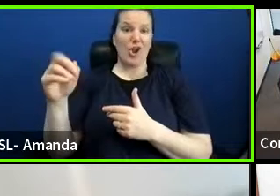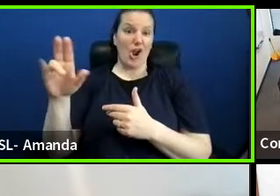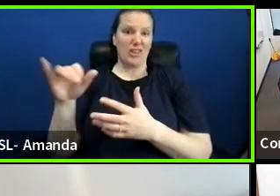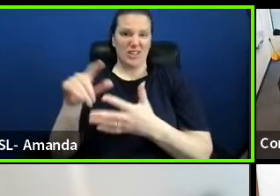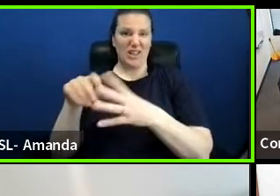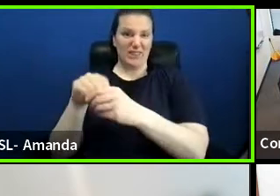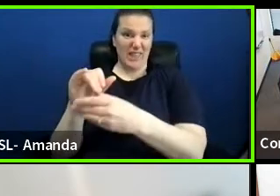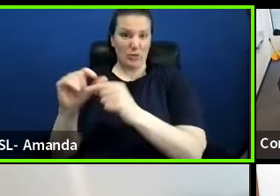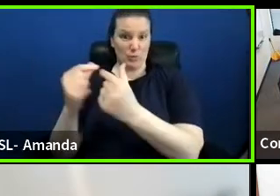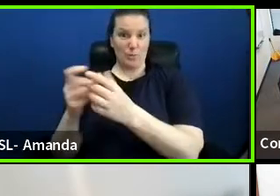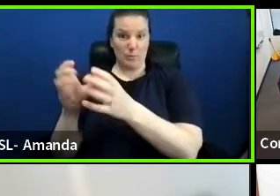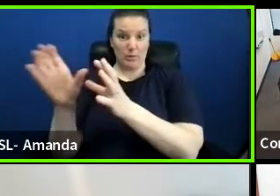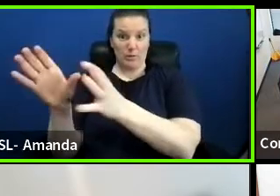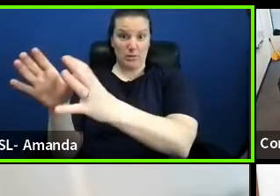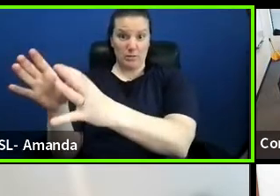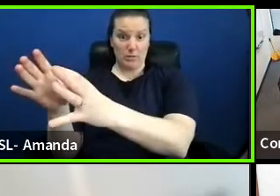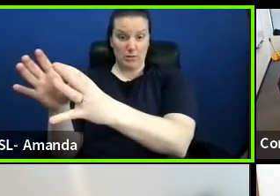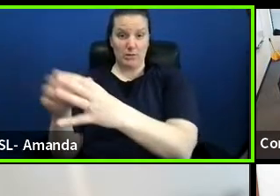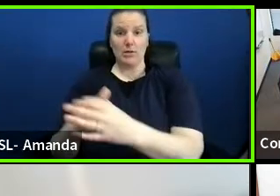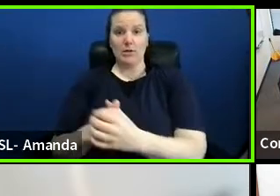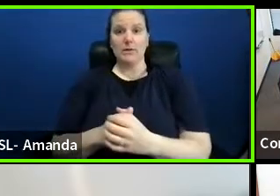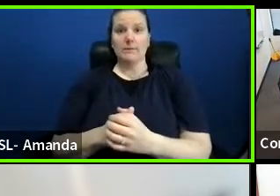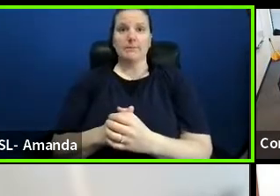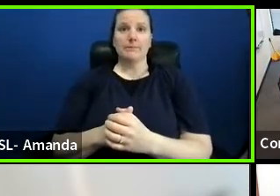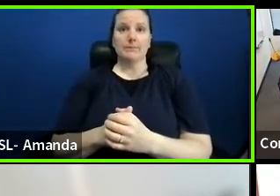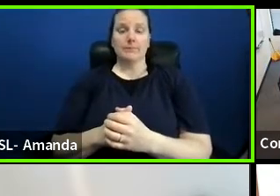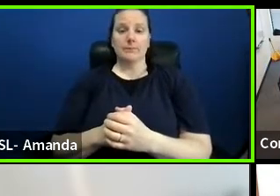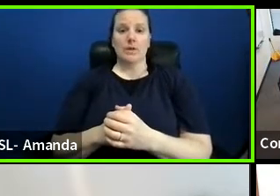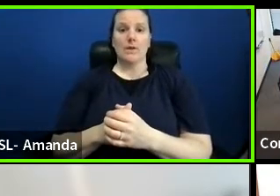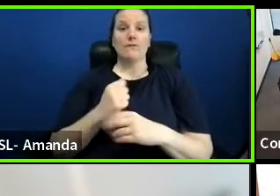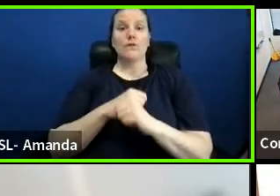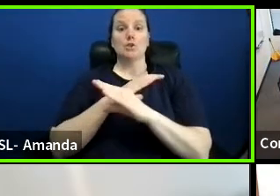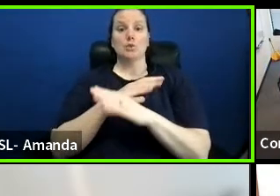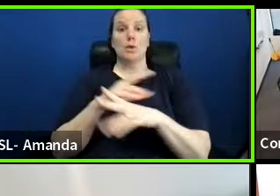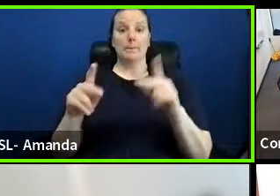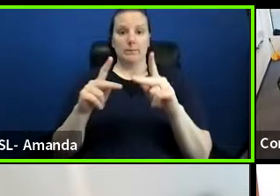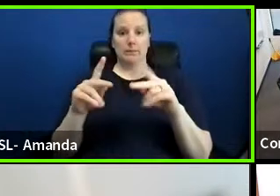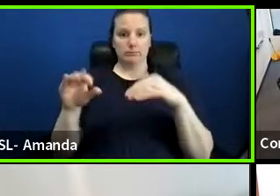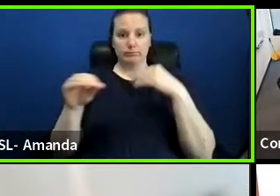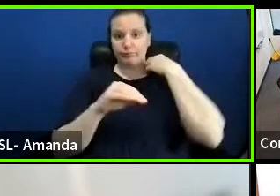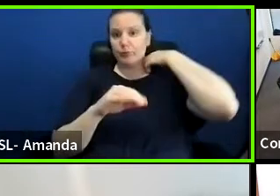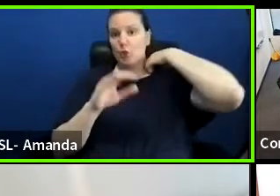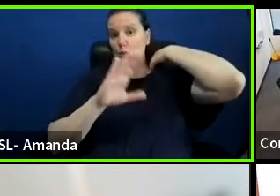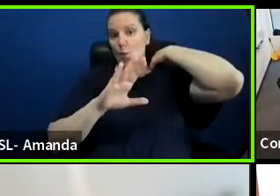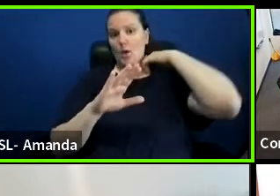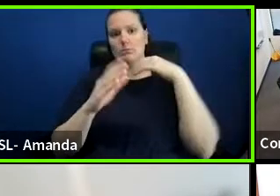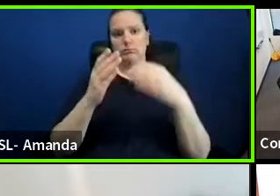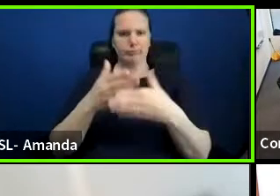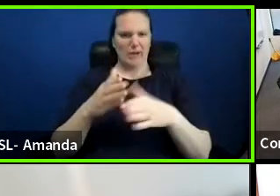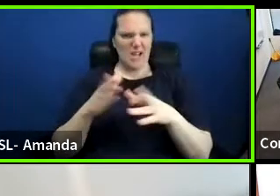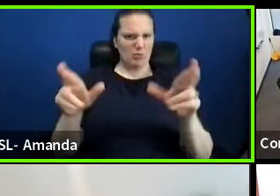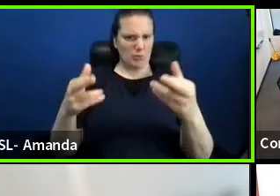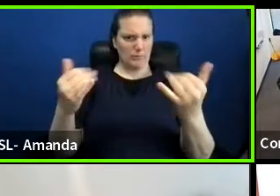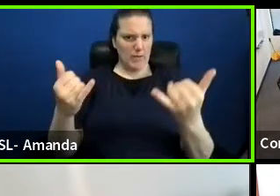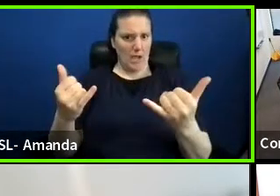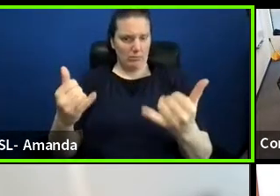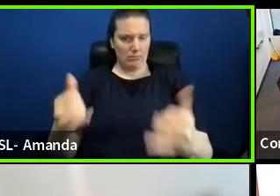group. And I will go ahead and move our virtual folks to your breakout rooms.